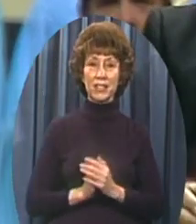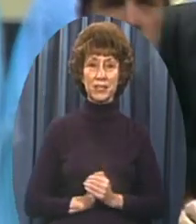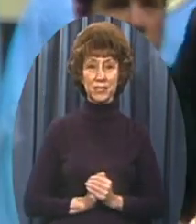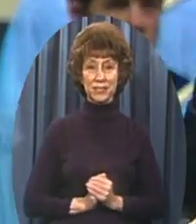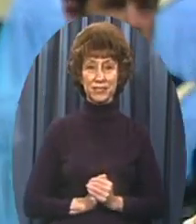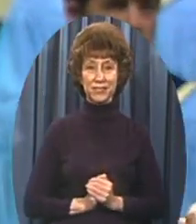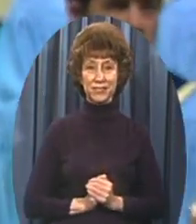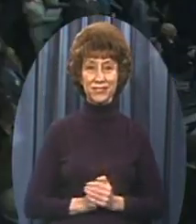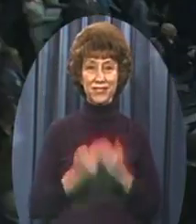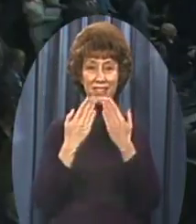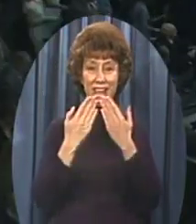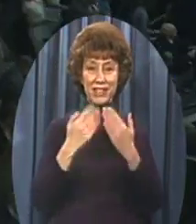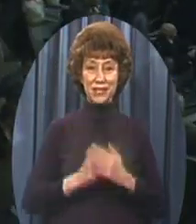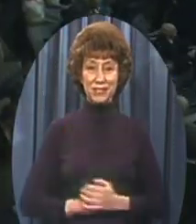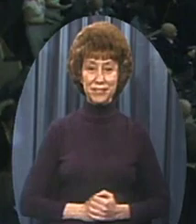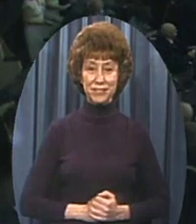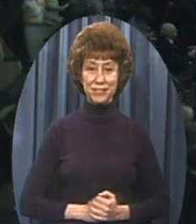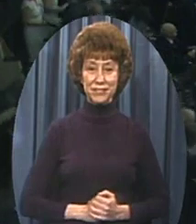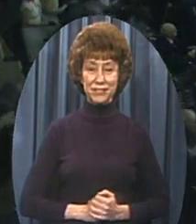Thank you, and you may be seated.